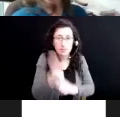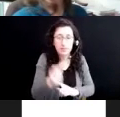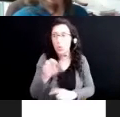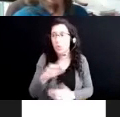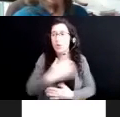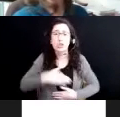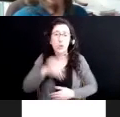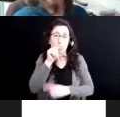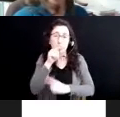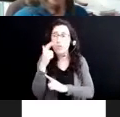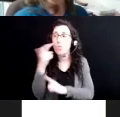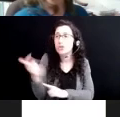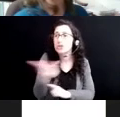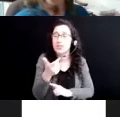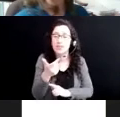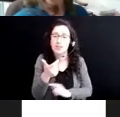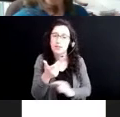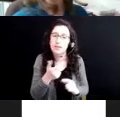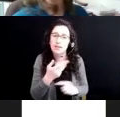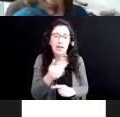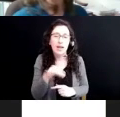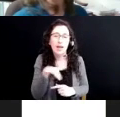important for healthy, diverse, and resilient